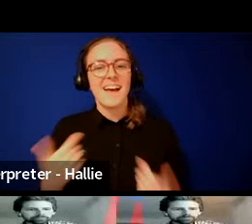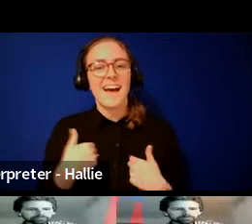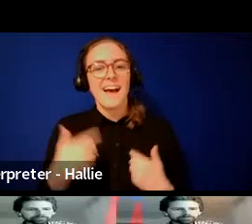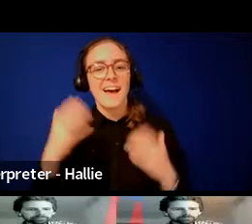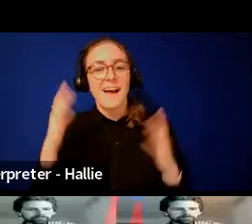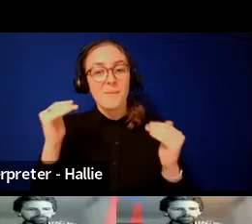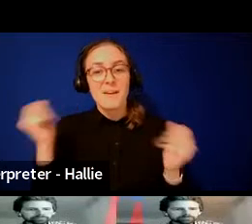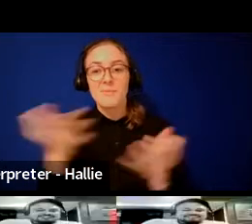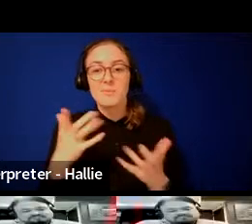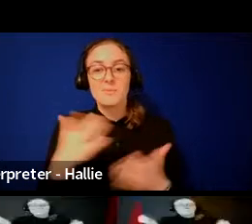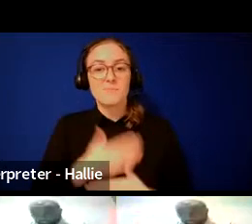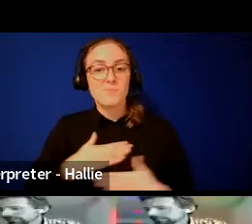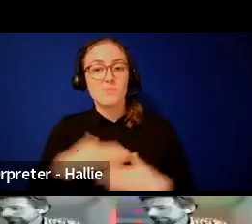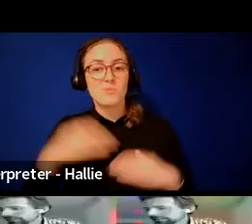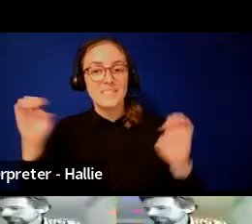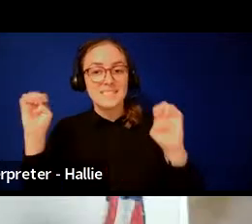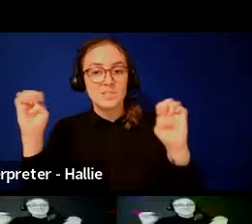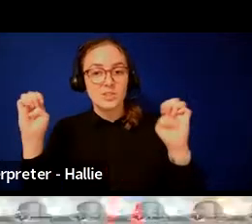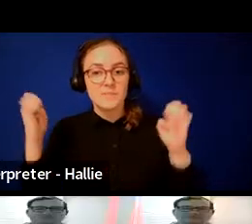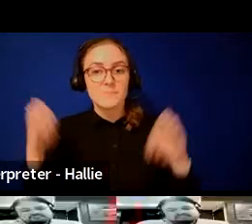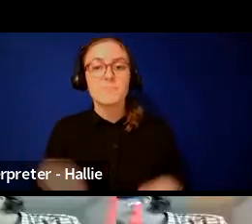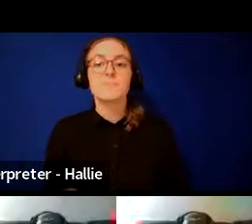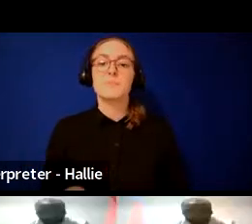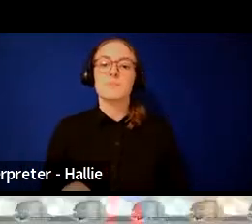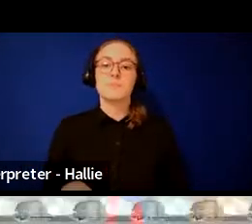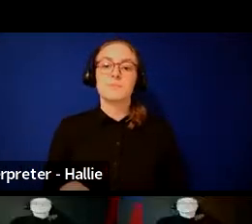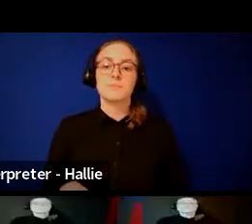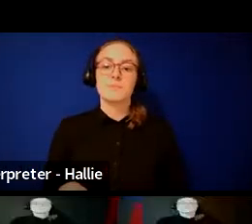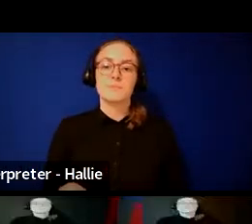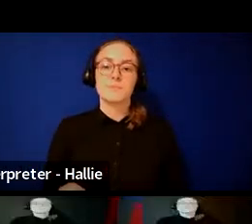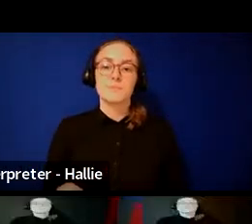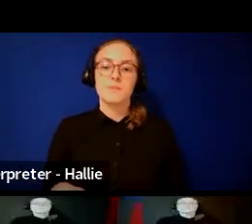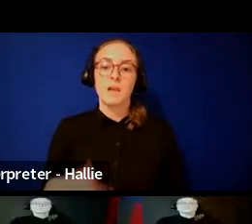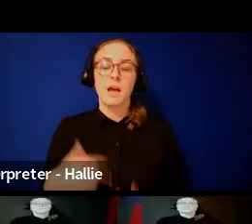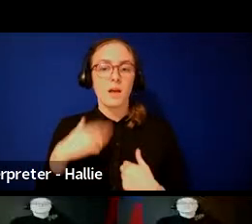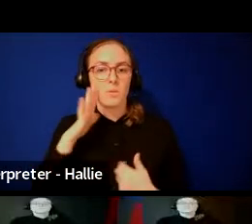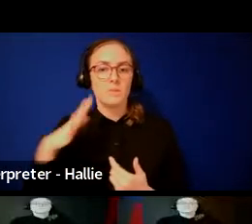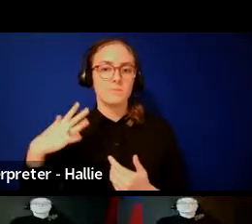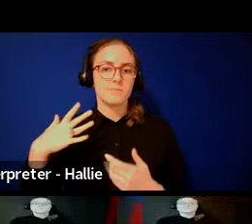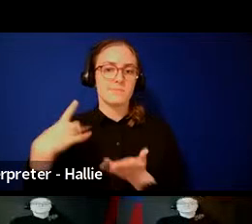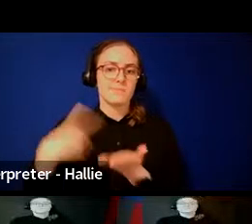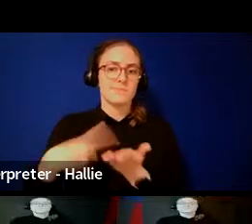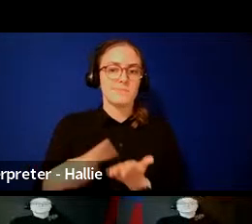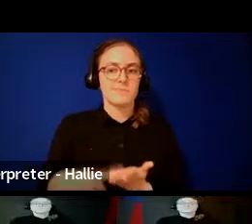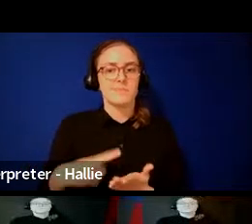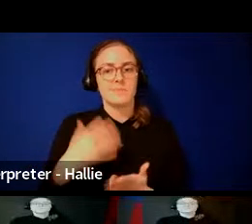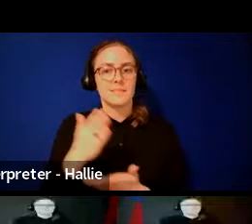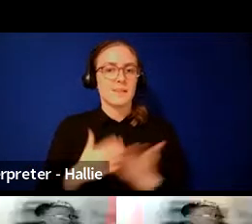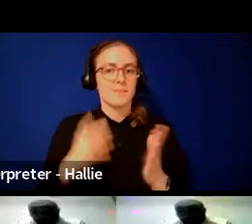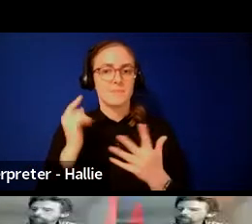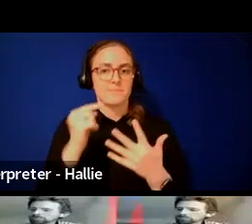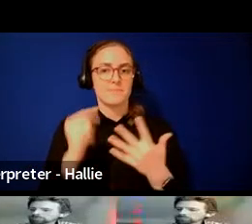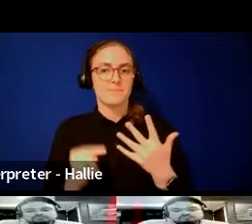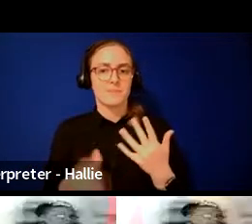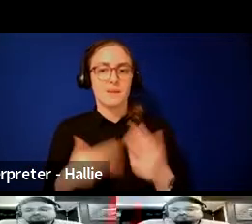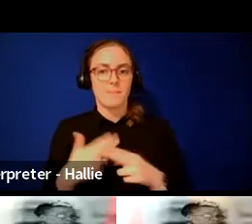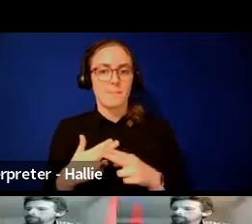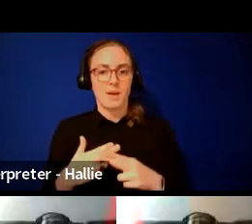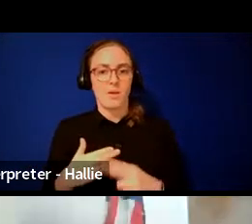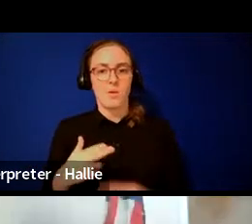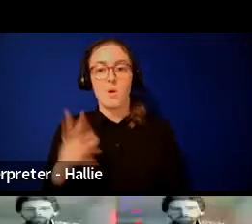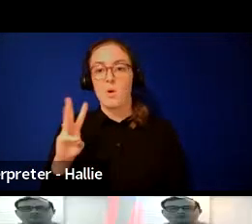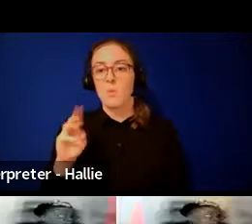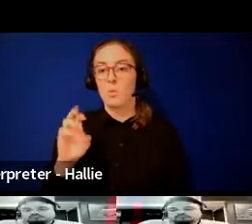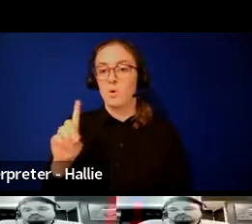good Easter. So I'm gonna get into some of the highlights that we have. First, I'll go into our Ward